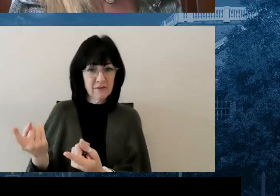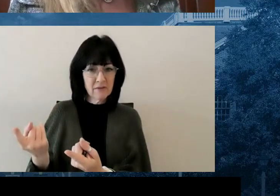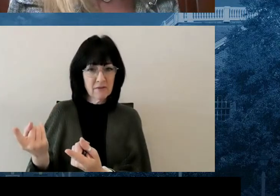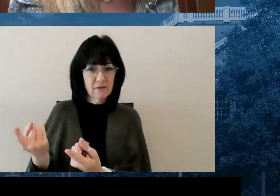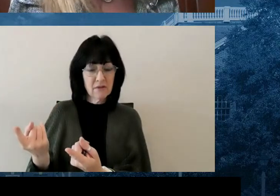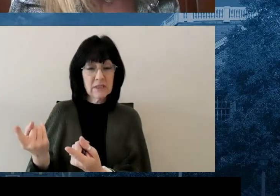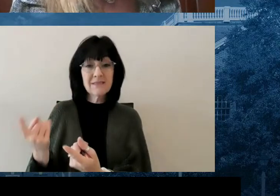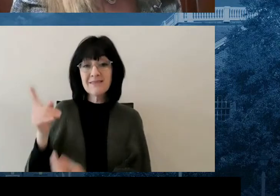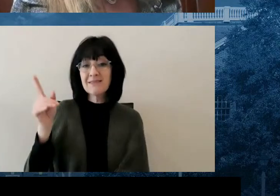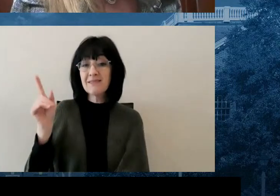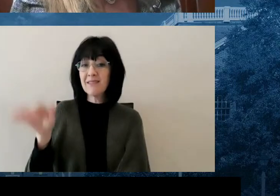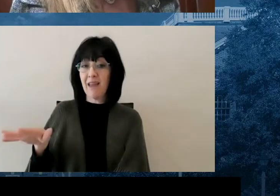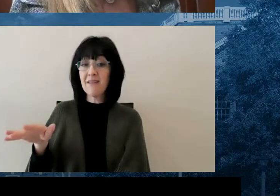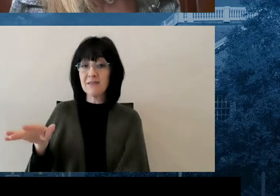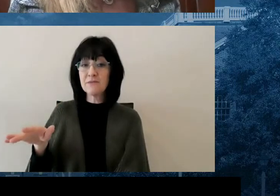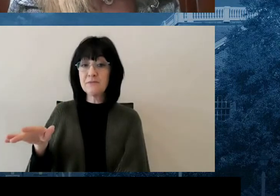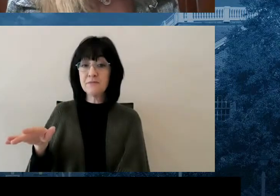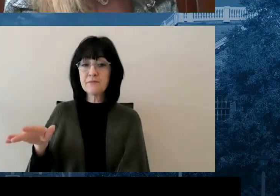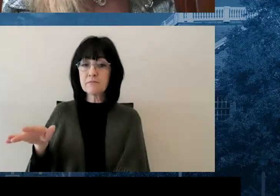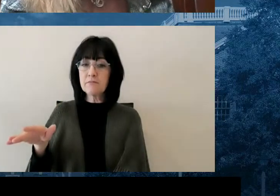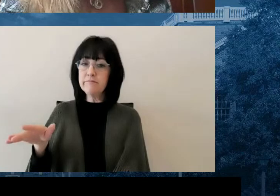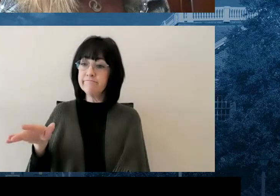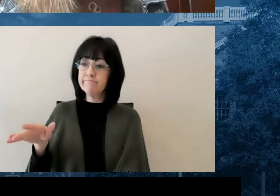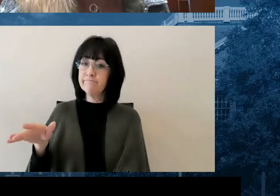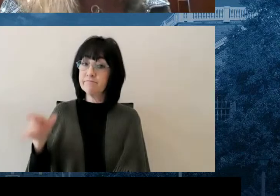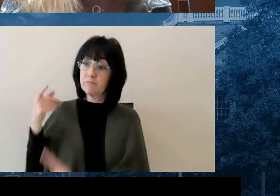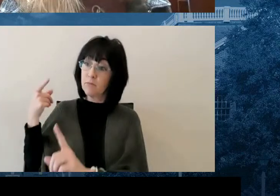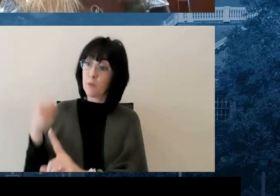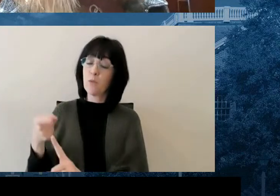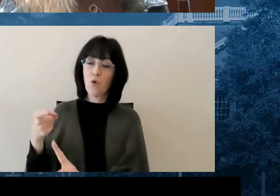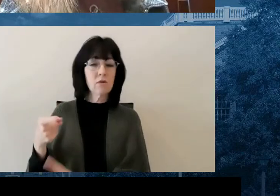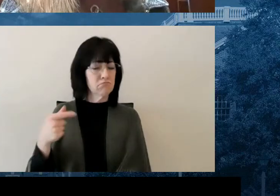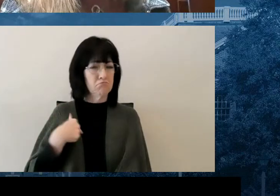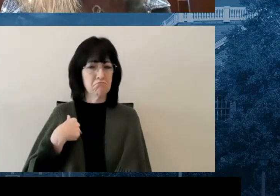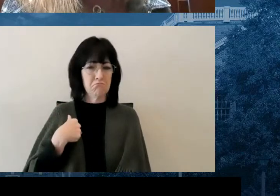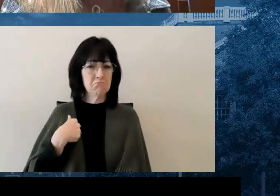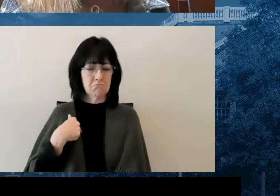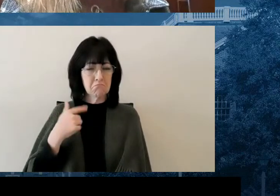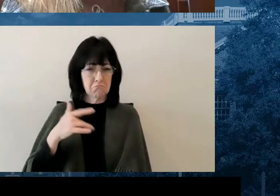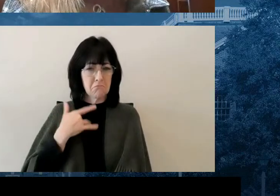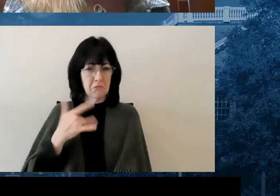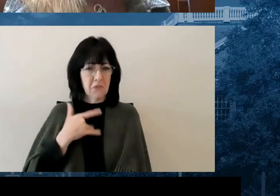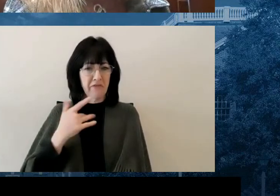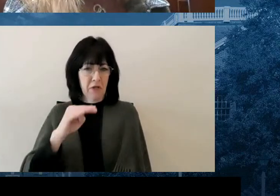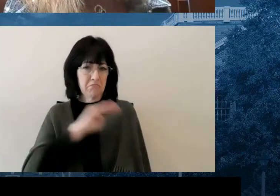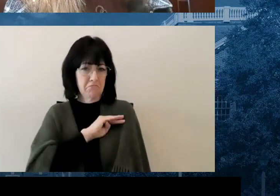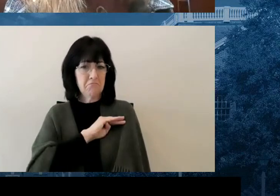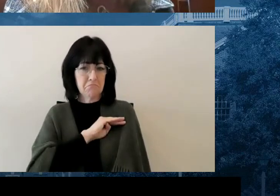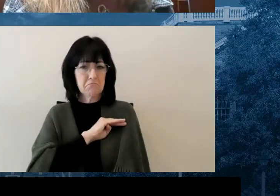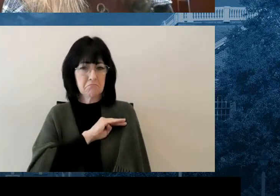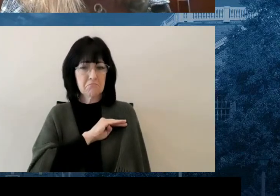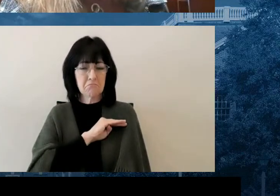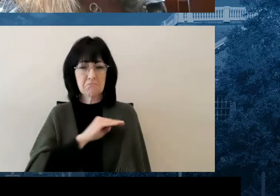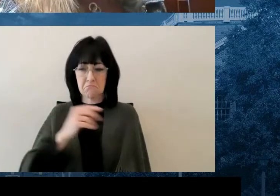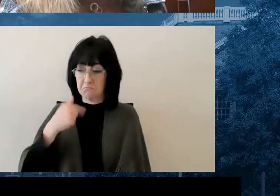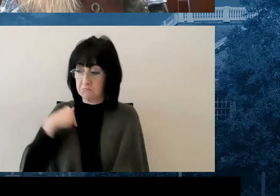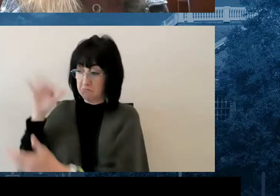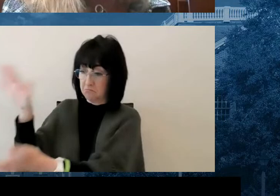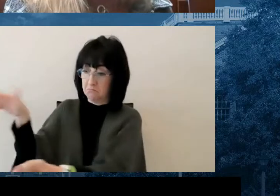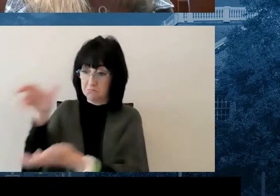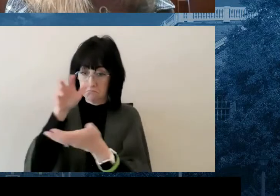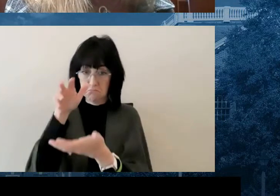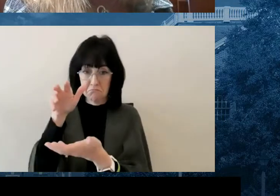That being said, we feel it's very important that we are good stewards of this public good.